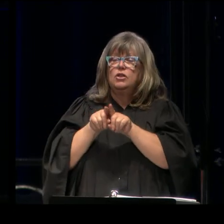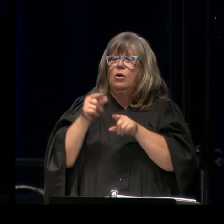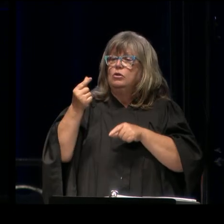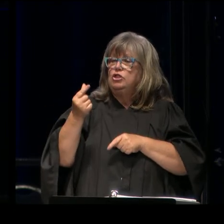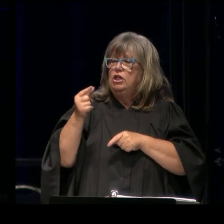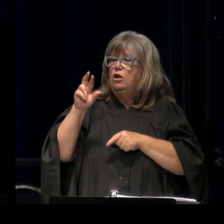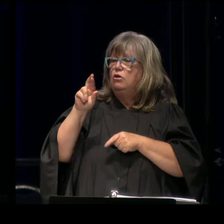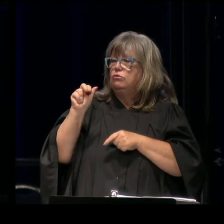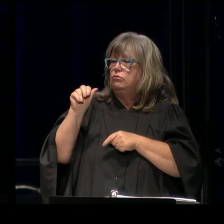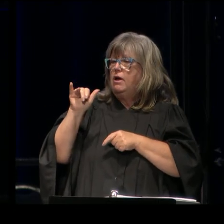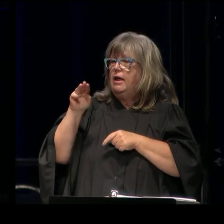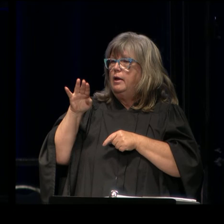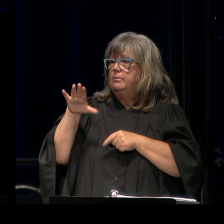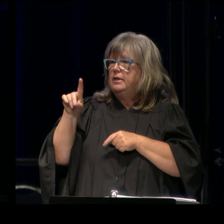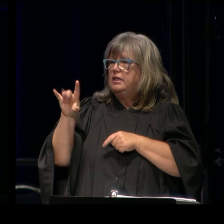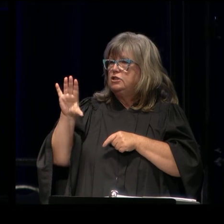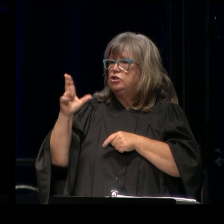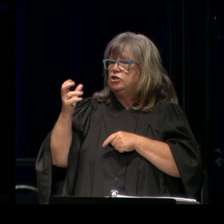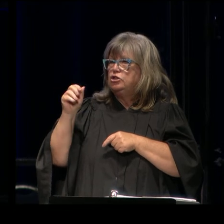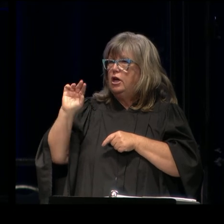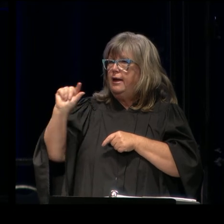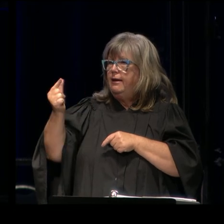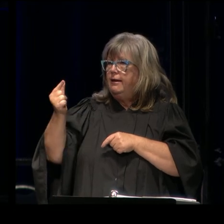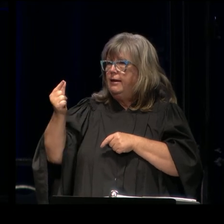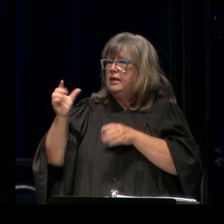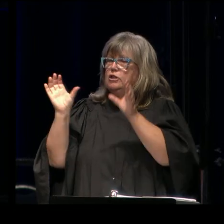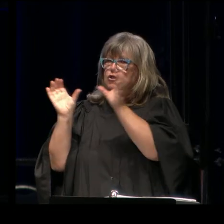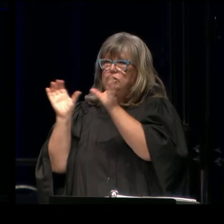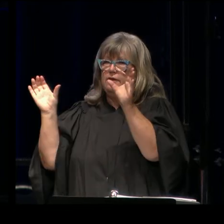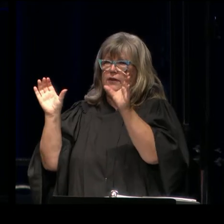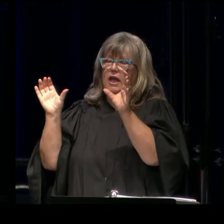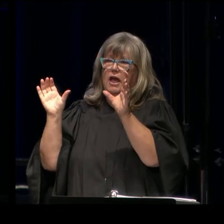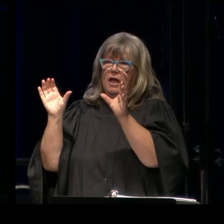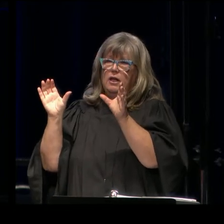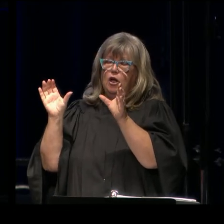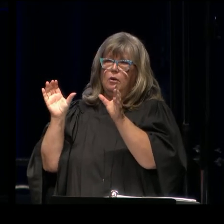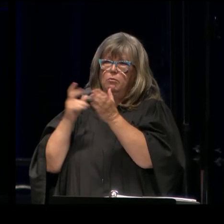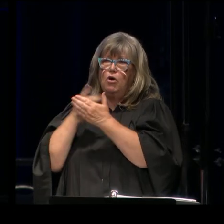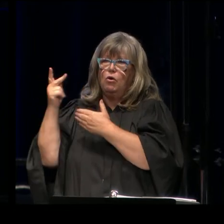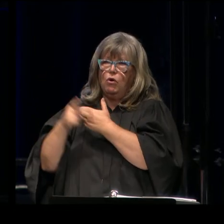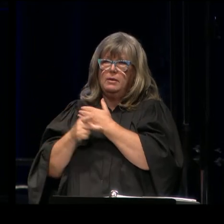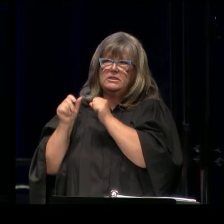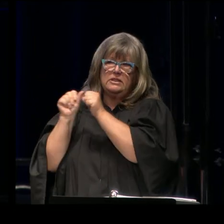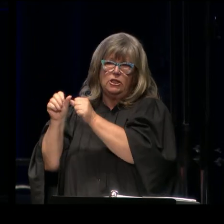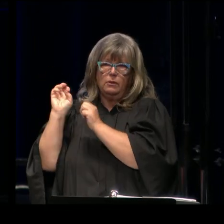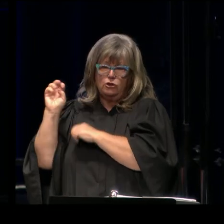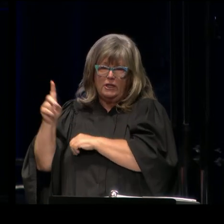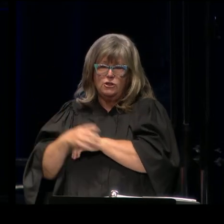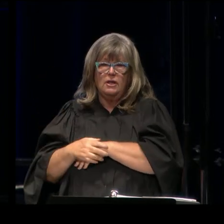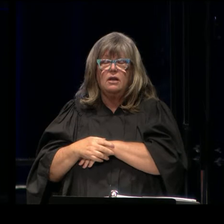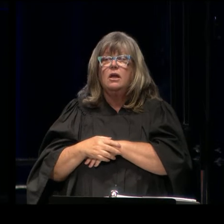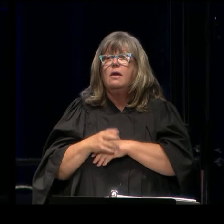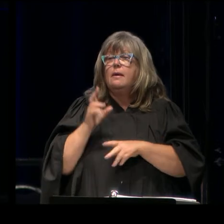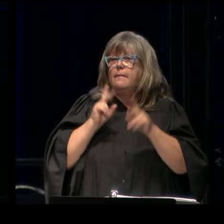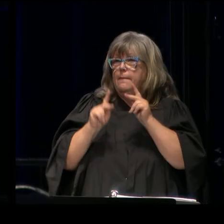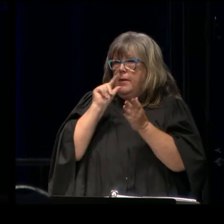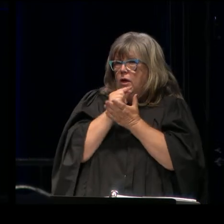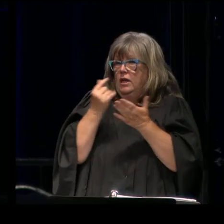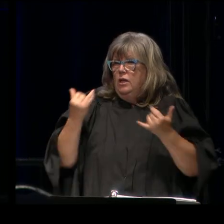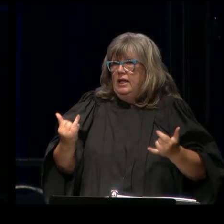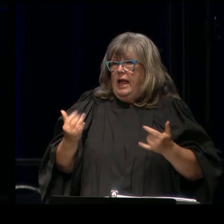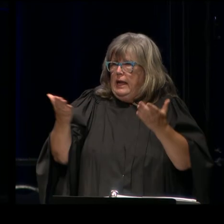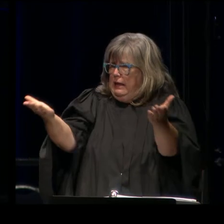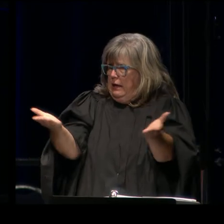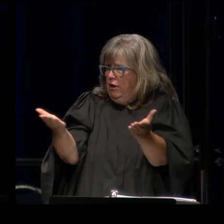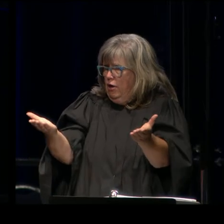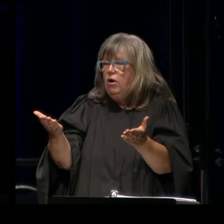Chang School of Continuing Education certificate programs. Our graduands include all of those that are joining us today and